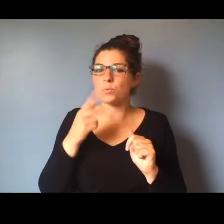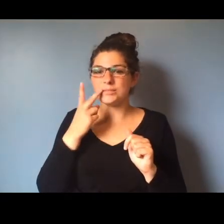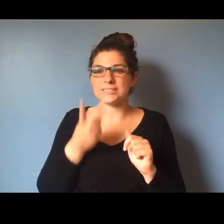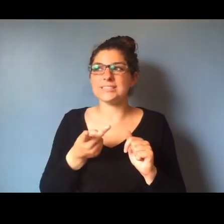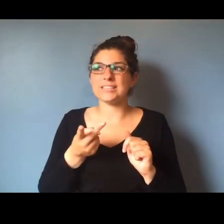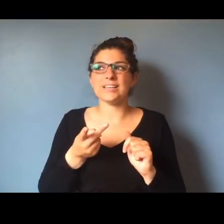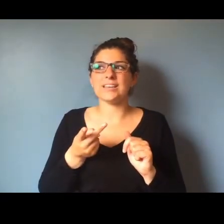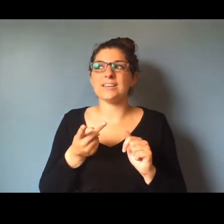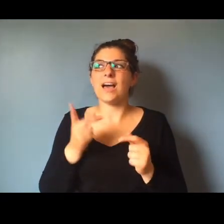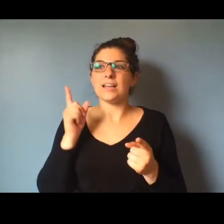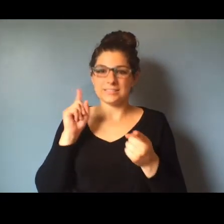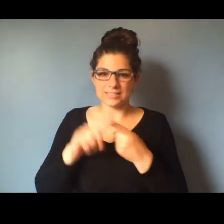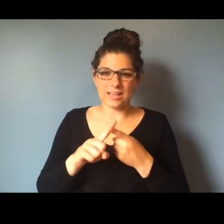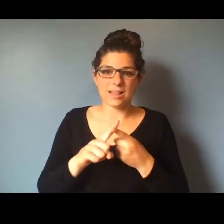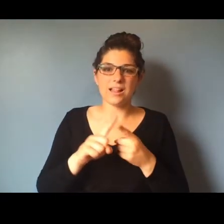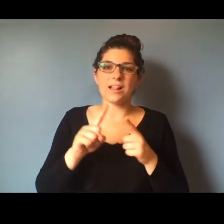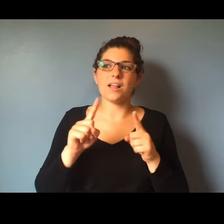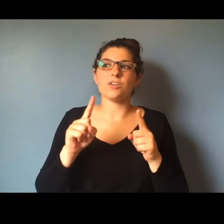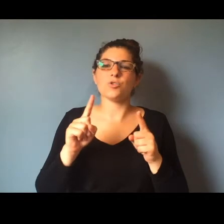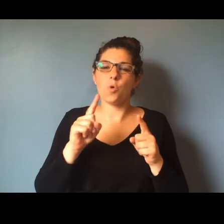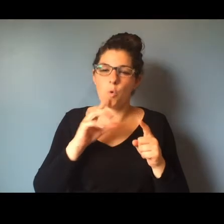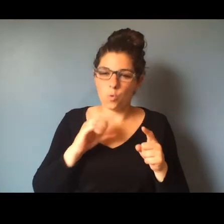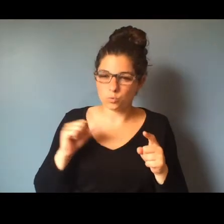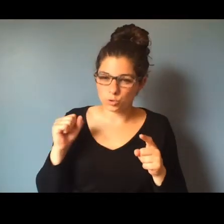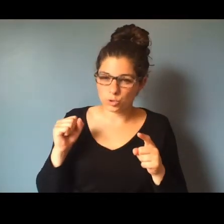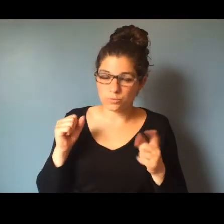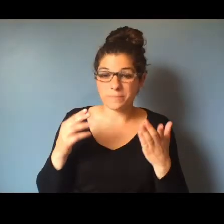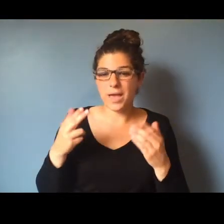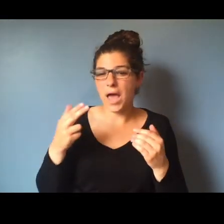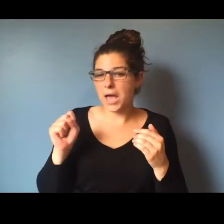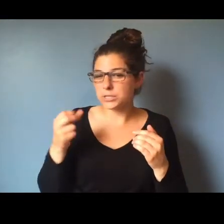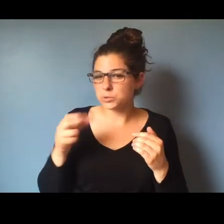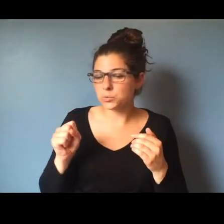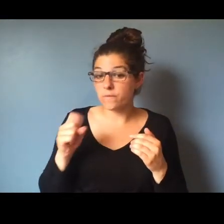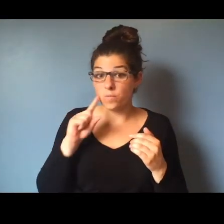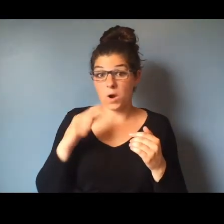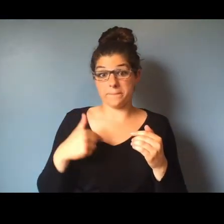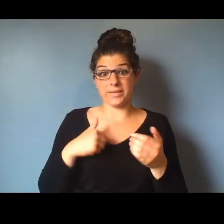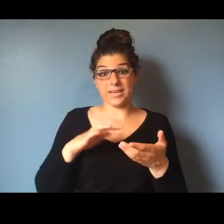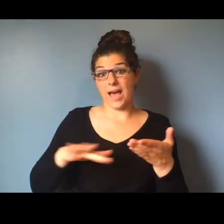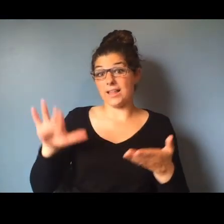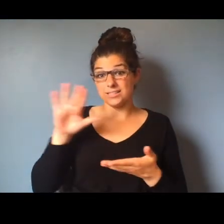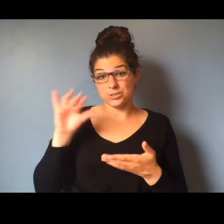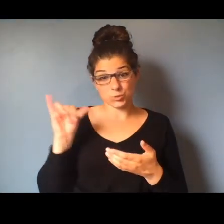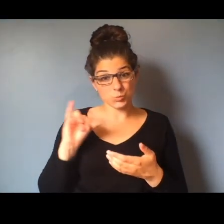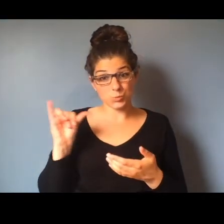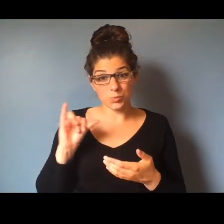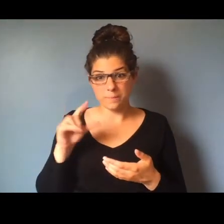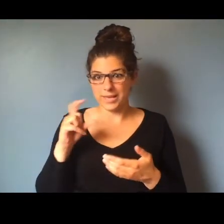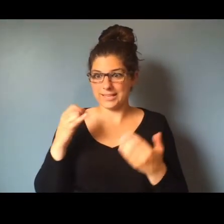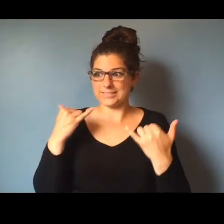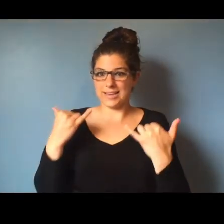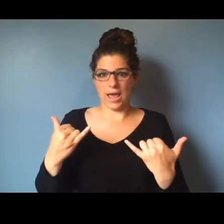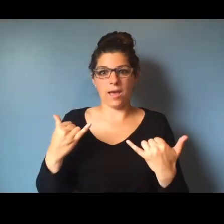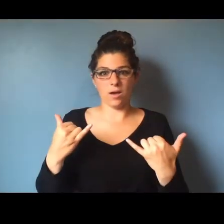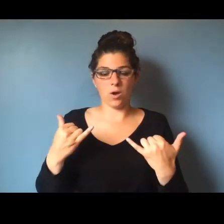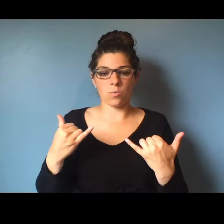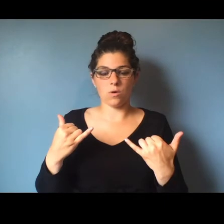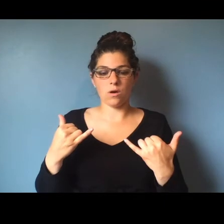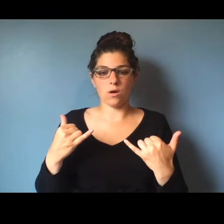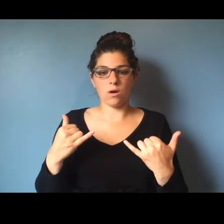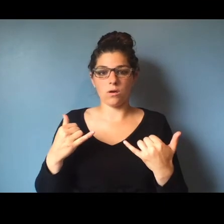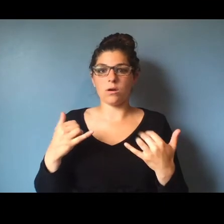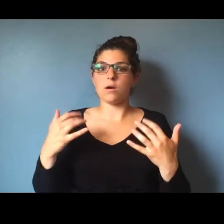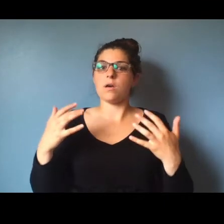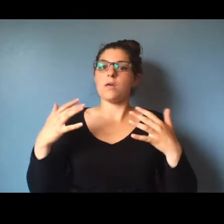it until you're a little bit older. So maybe like high school, and for me, even in college, because now the paths